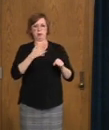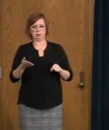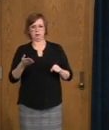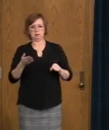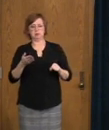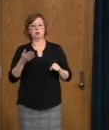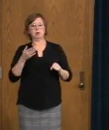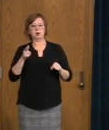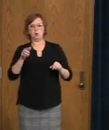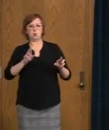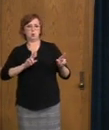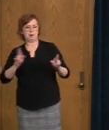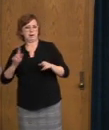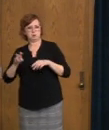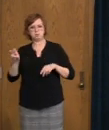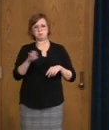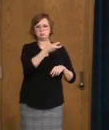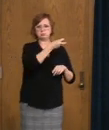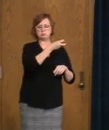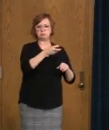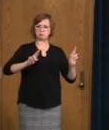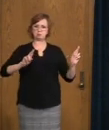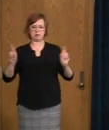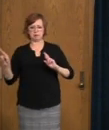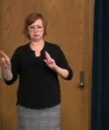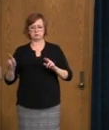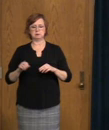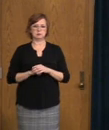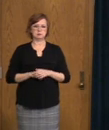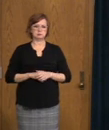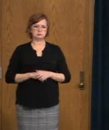pull them into the new working environment and department.